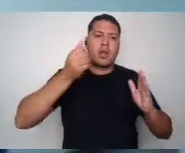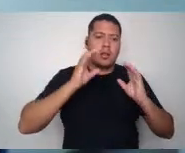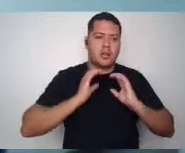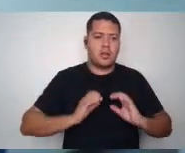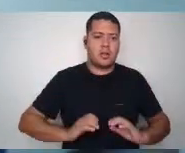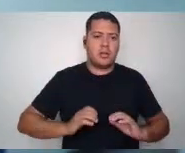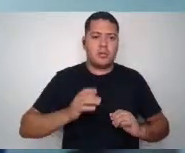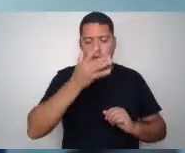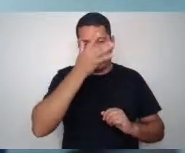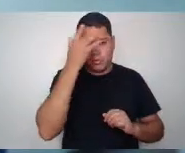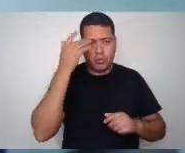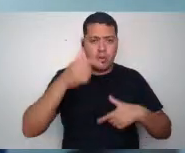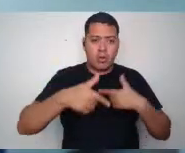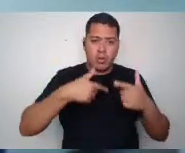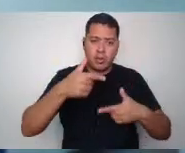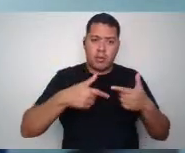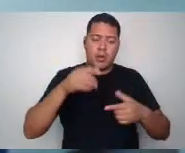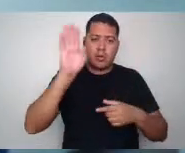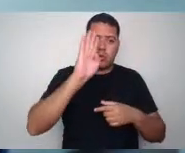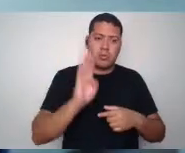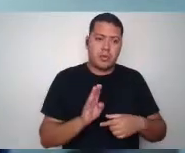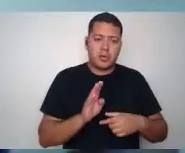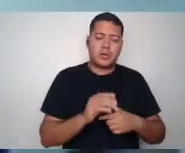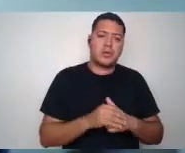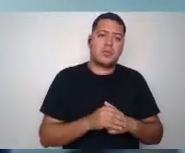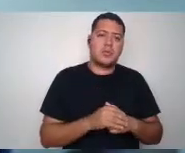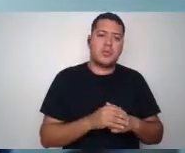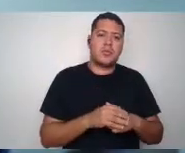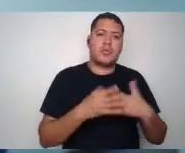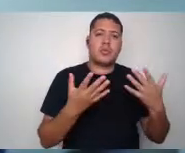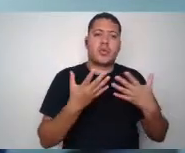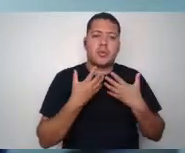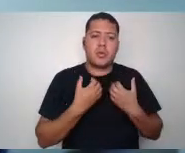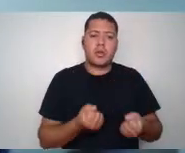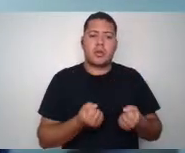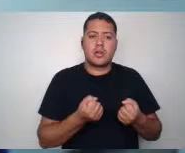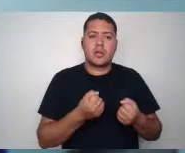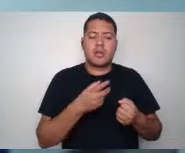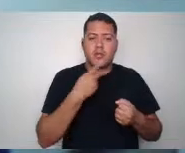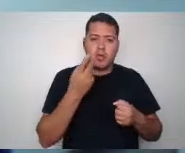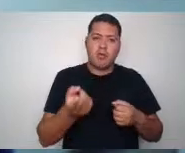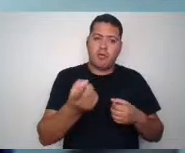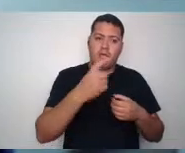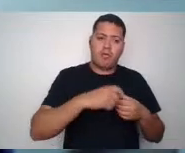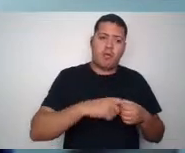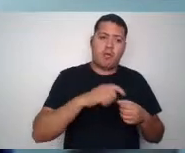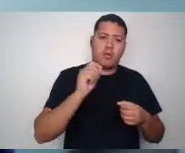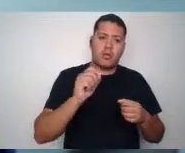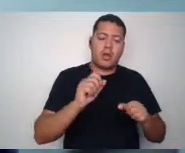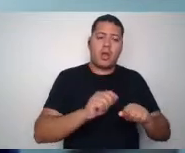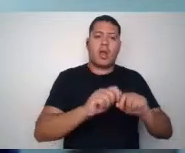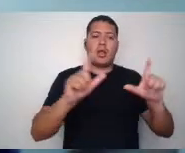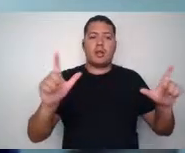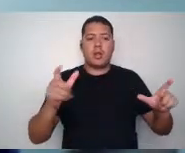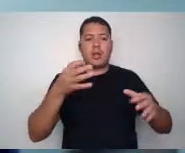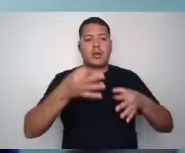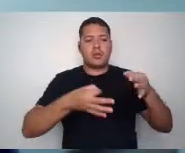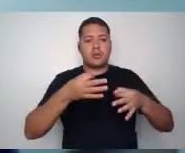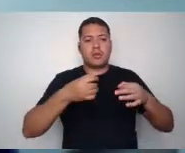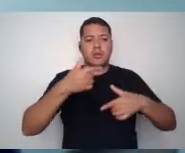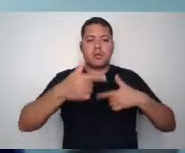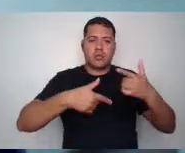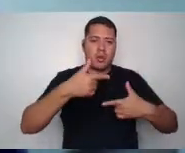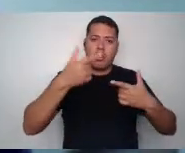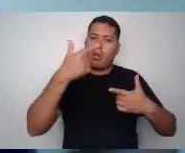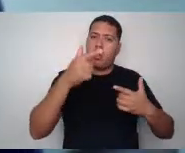one of the decisions to try to rescue the right of the Brazilian workers and to allow them to be